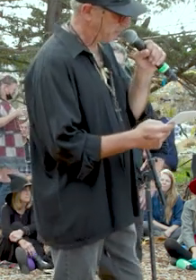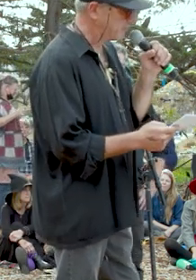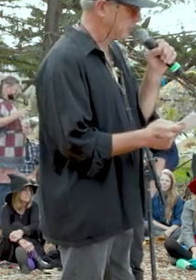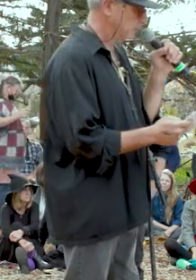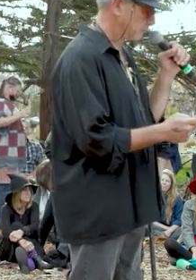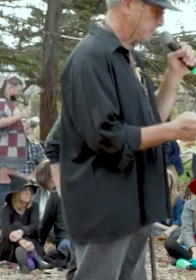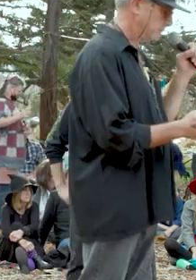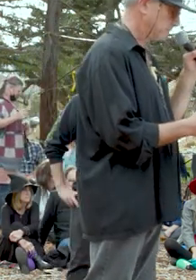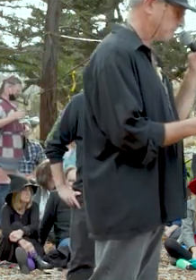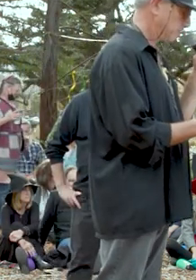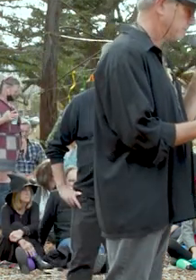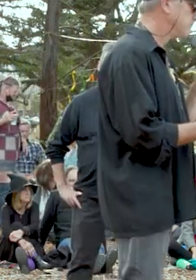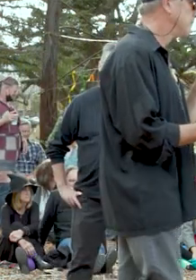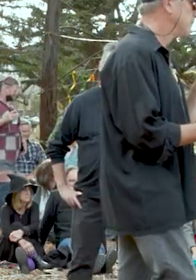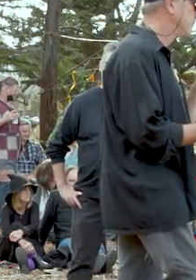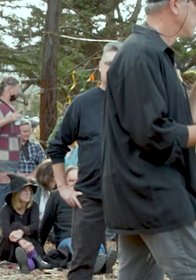Judith Pfeiffer,